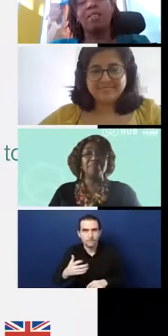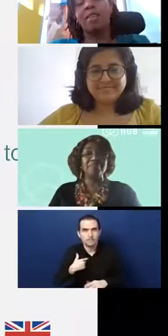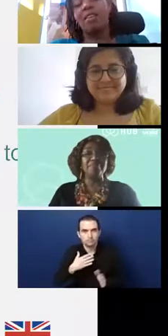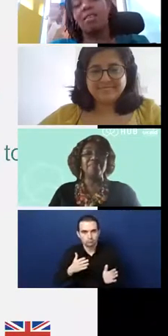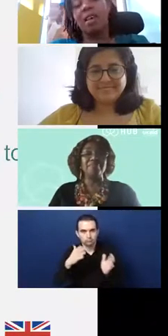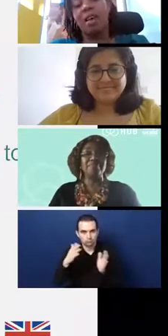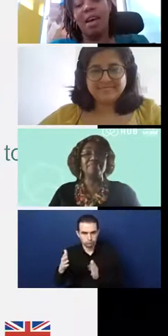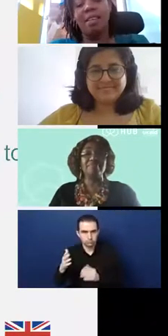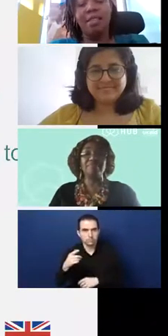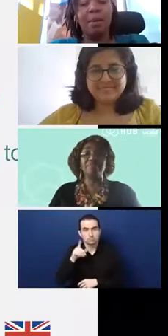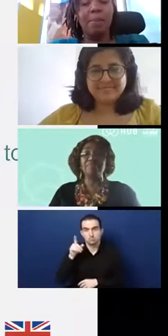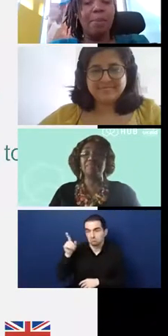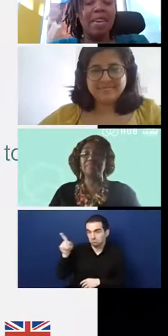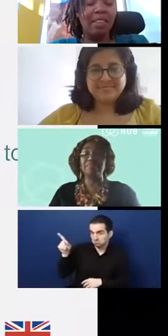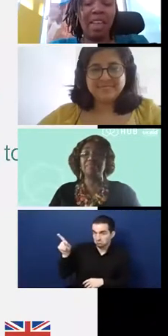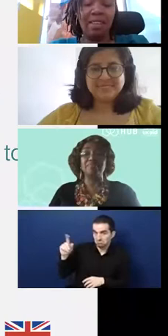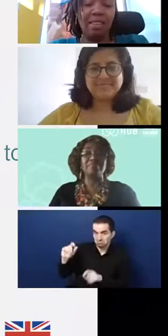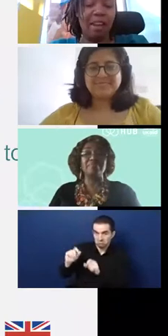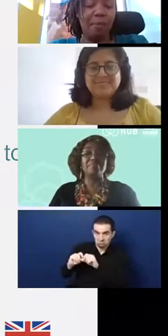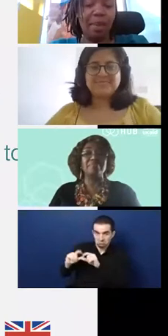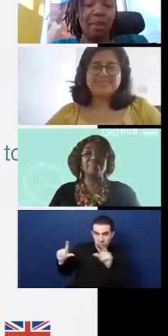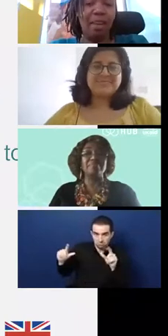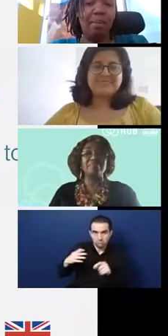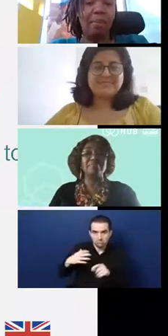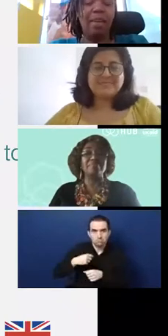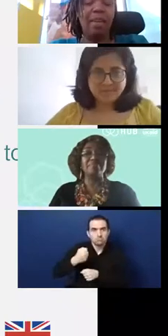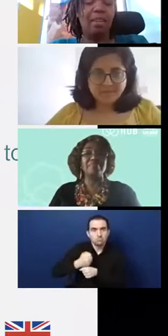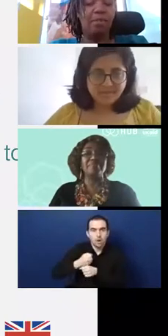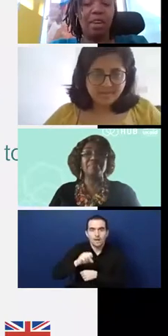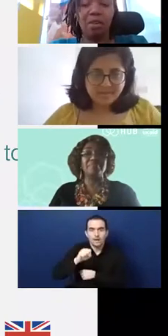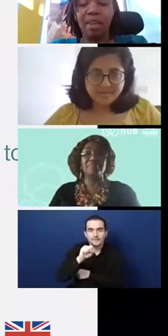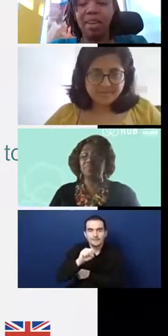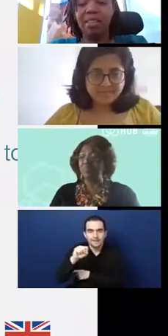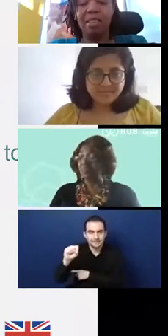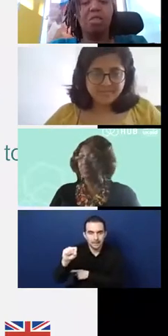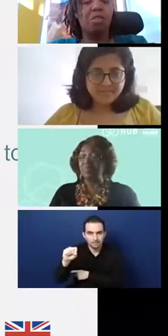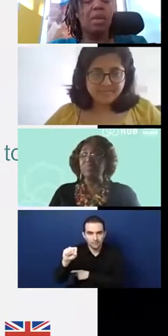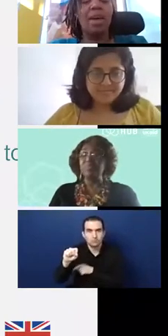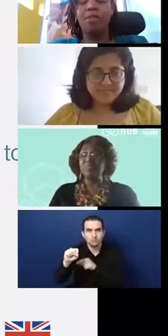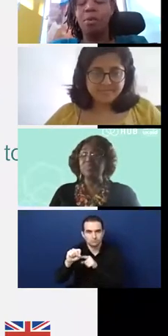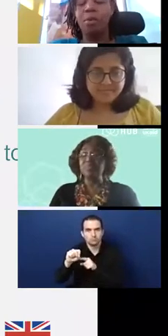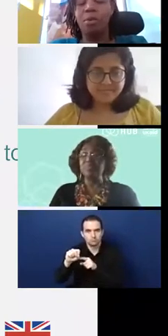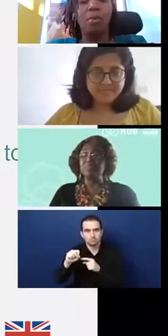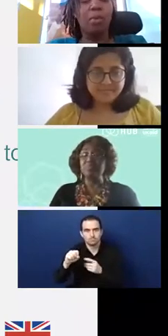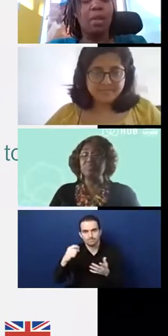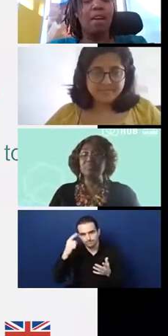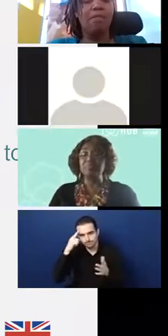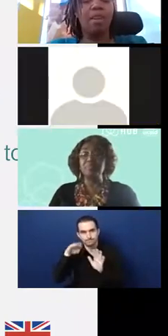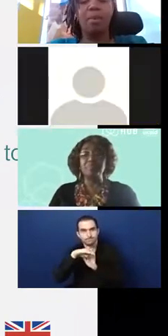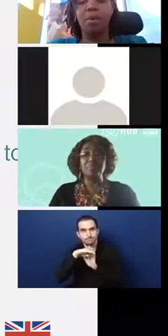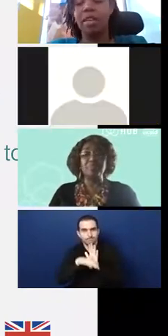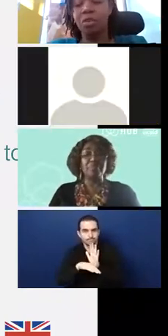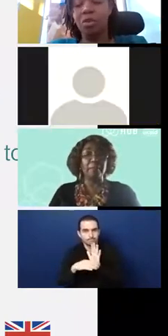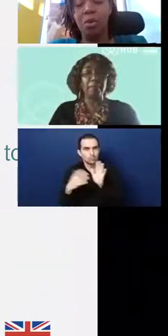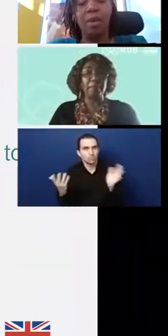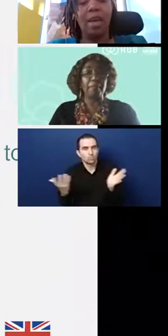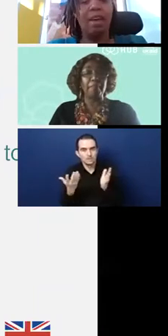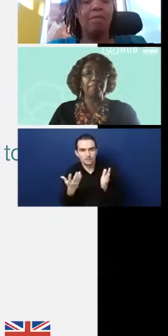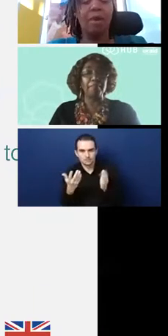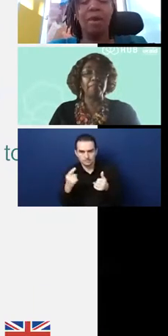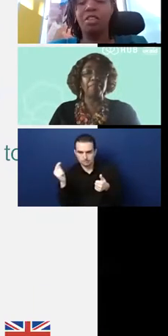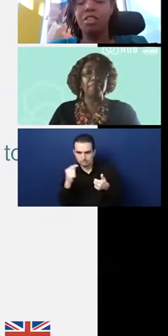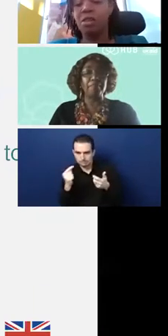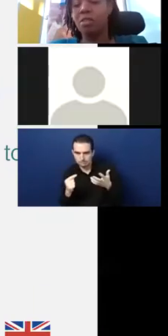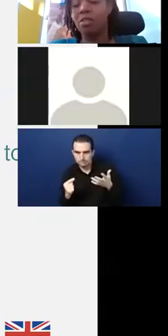So as many studies have been done by different organizations, we have WHO, we